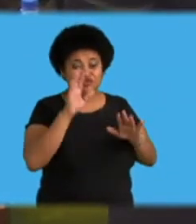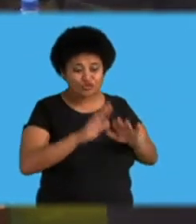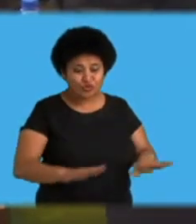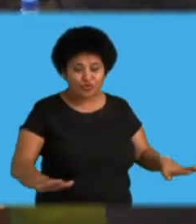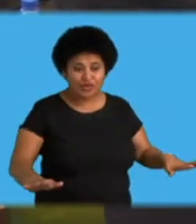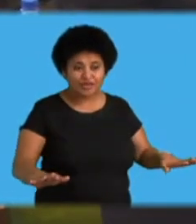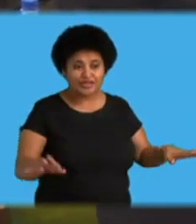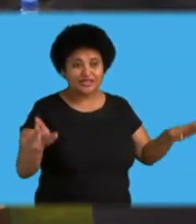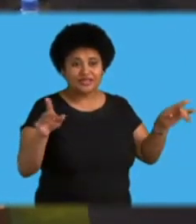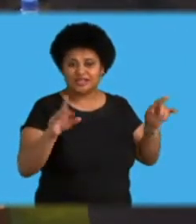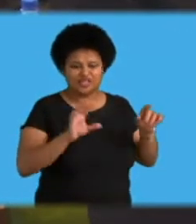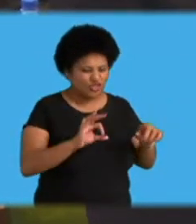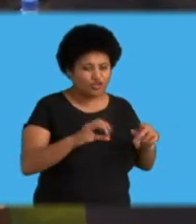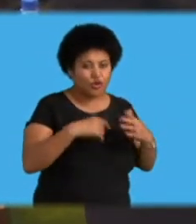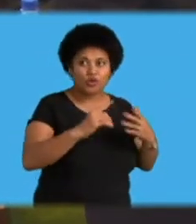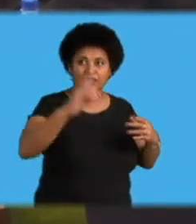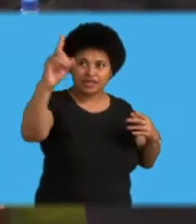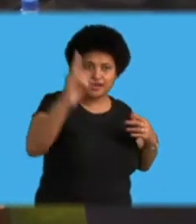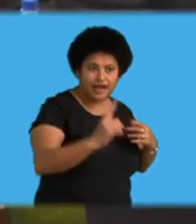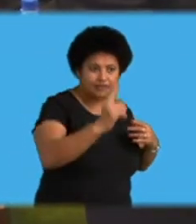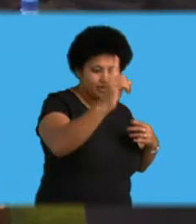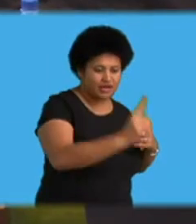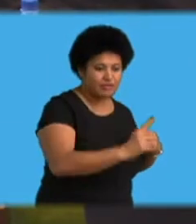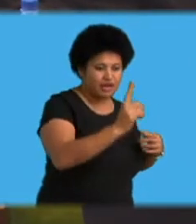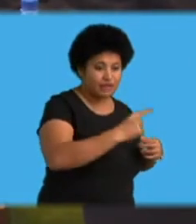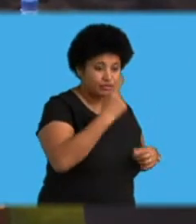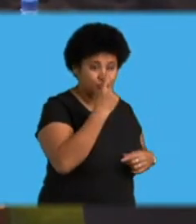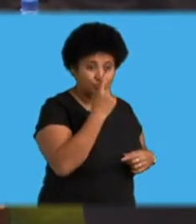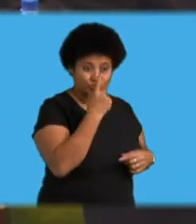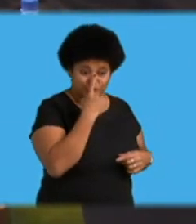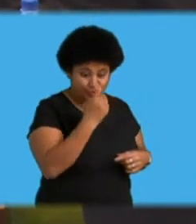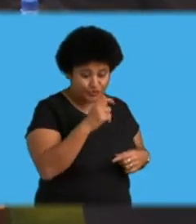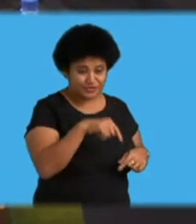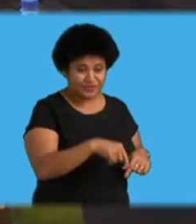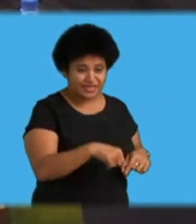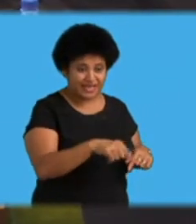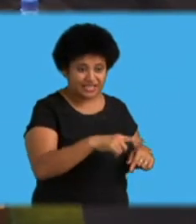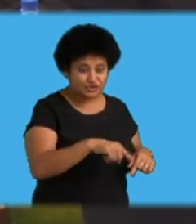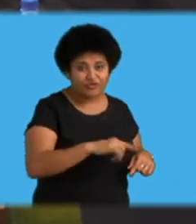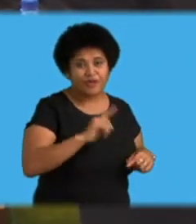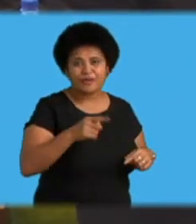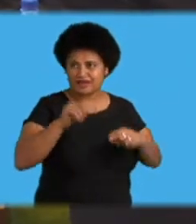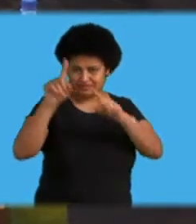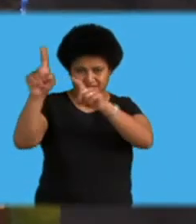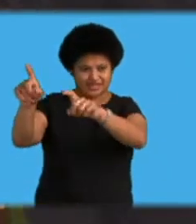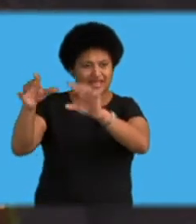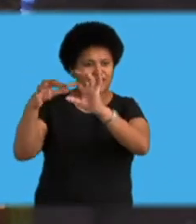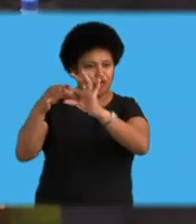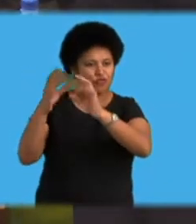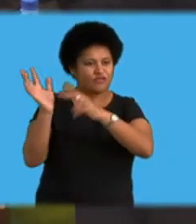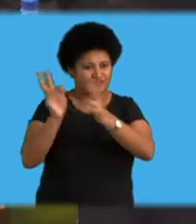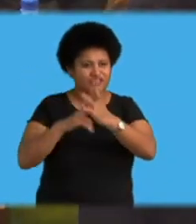areas, who are not able to come to the museum, can at least log on to, if they have access to internet, and view these artifacts, Madam Speaker. Thank you. Thank you. Thank you.